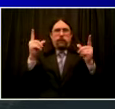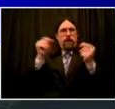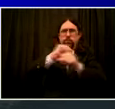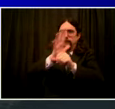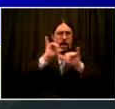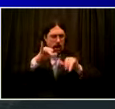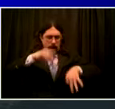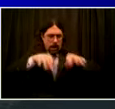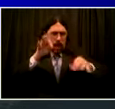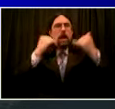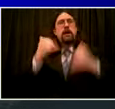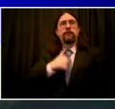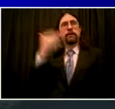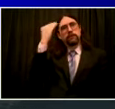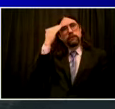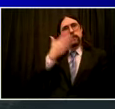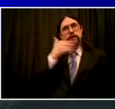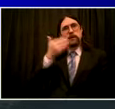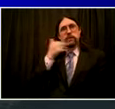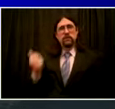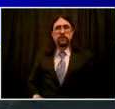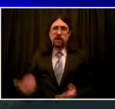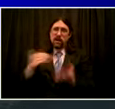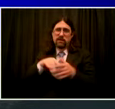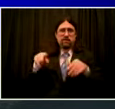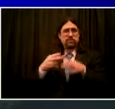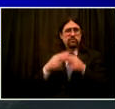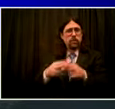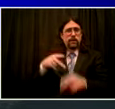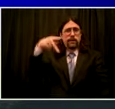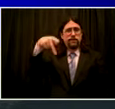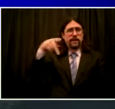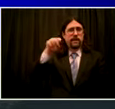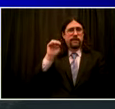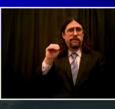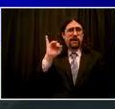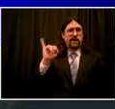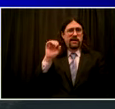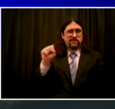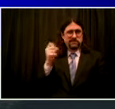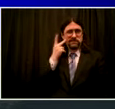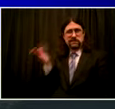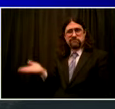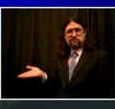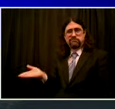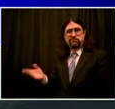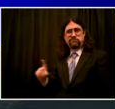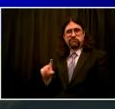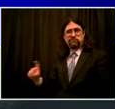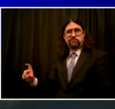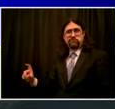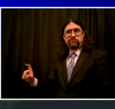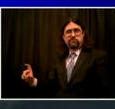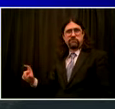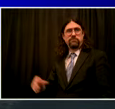something that was not evident in the beginning of this crisis now is. We have to rapidly